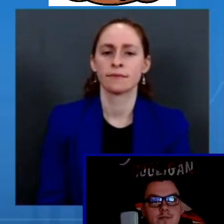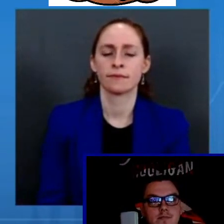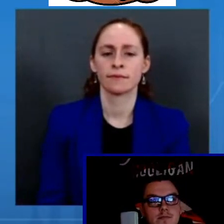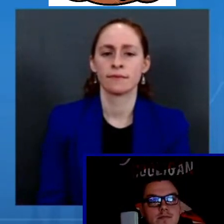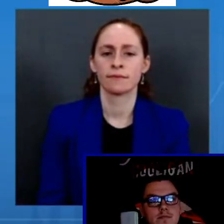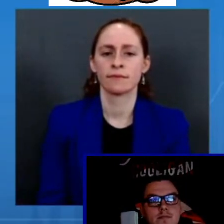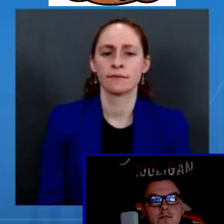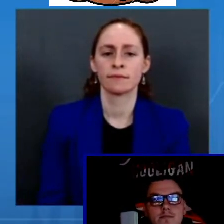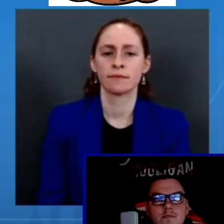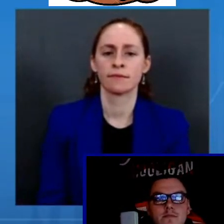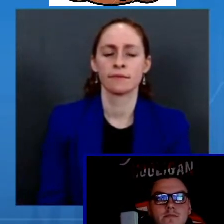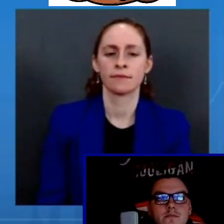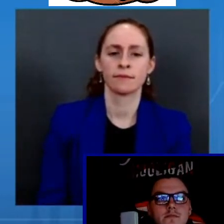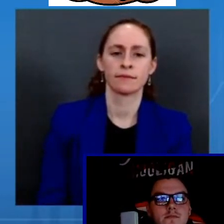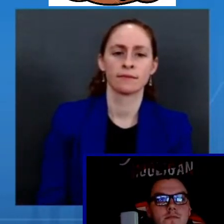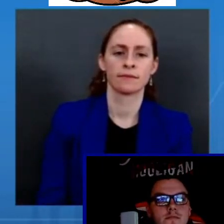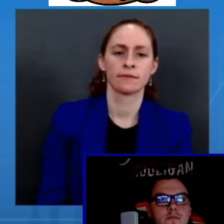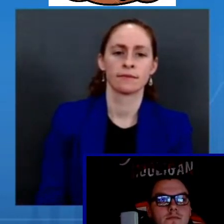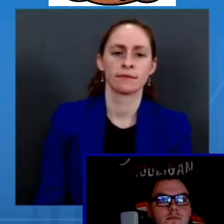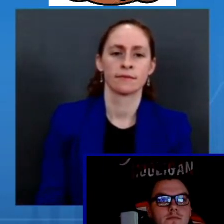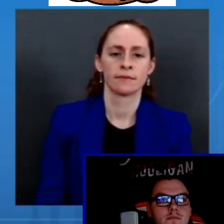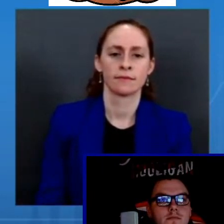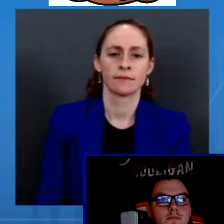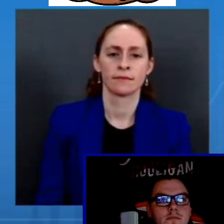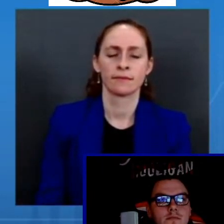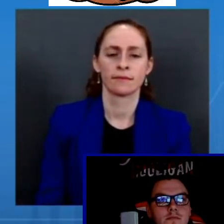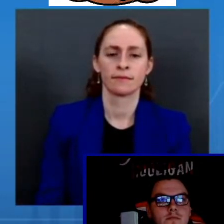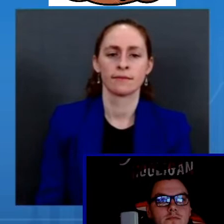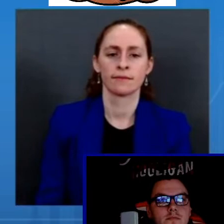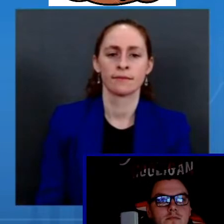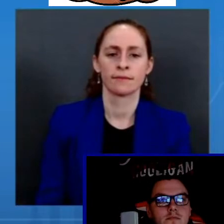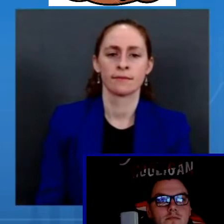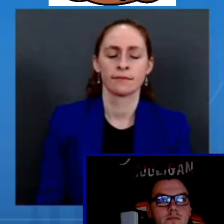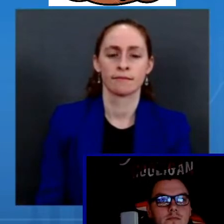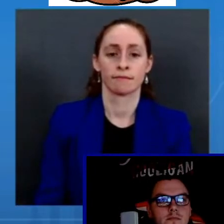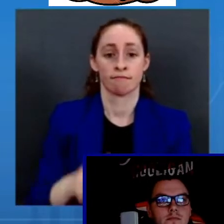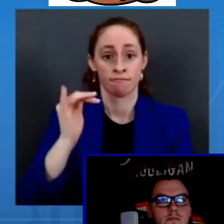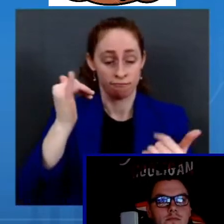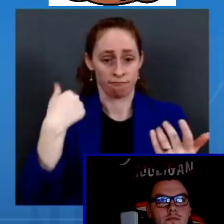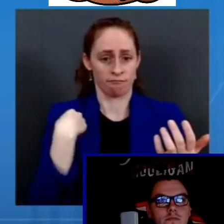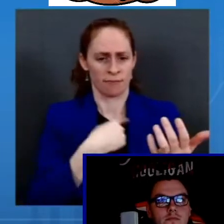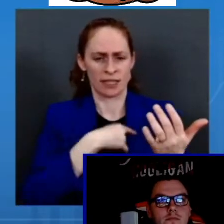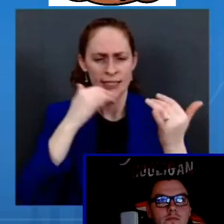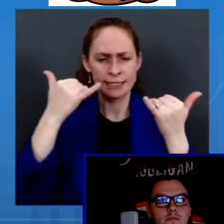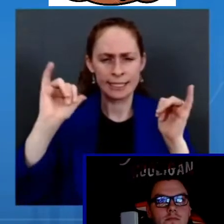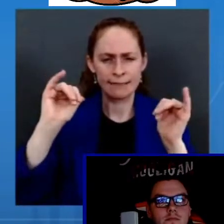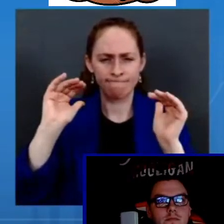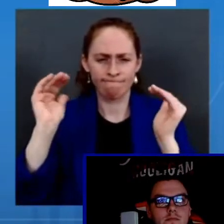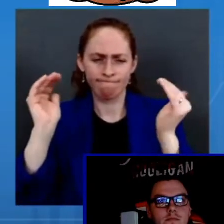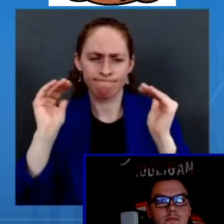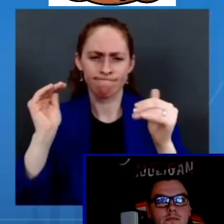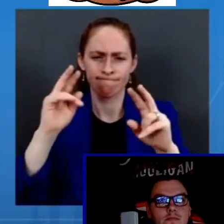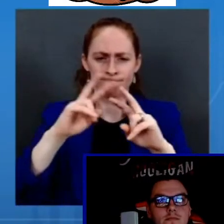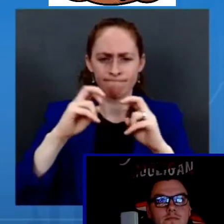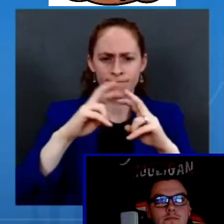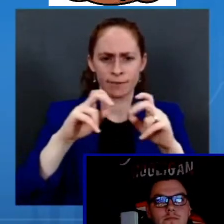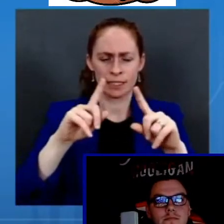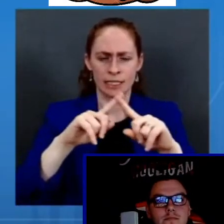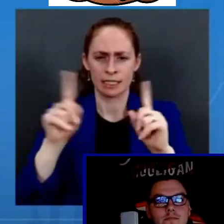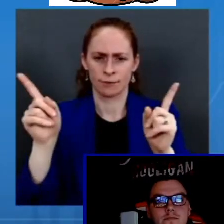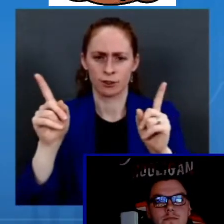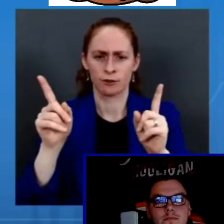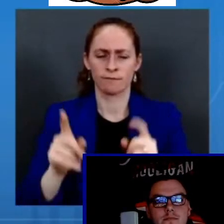to if you are vaccinated and boosted. You are 20 times more likely to die of COVID if you are unvaccinated compared to if